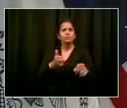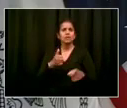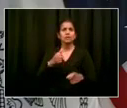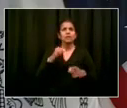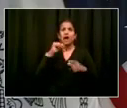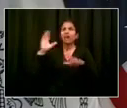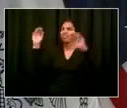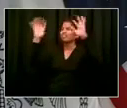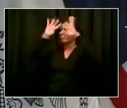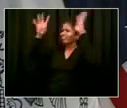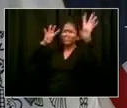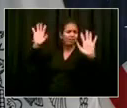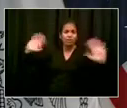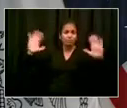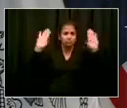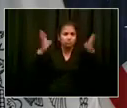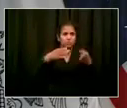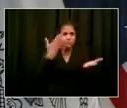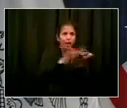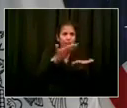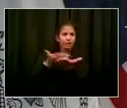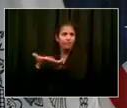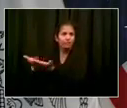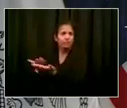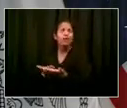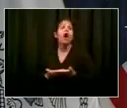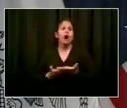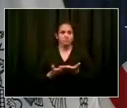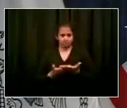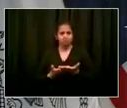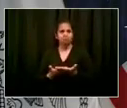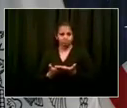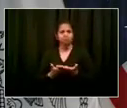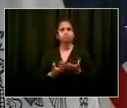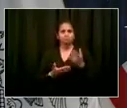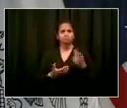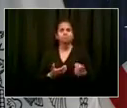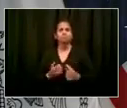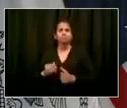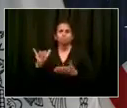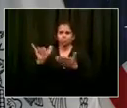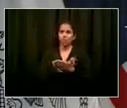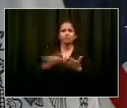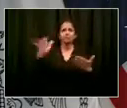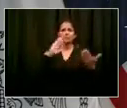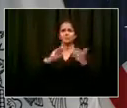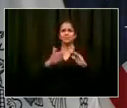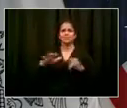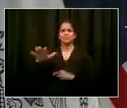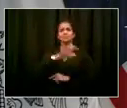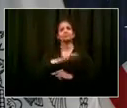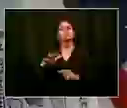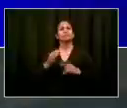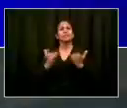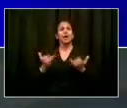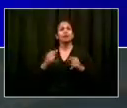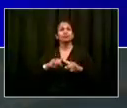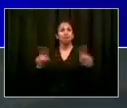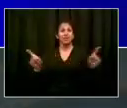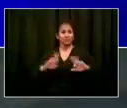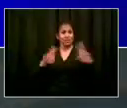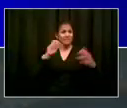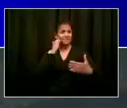give us what we need to protect the people of this city. And that leads us perfectly to our daily indicators. Indicator number